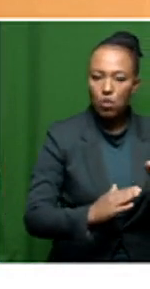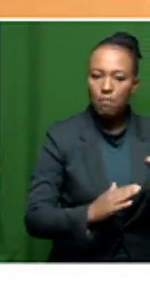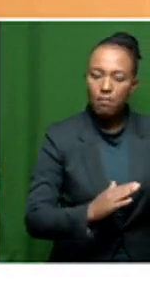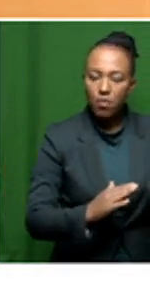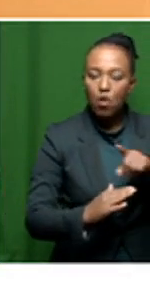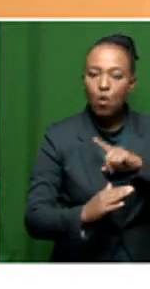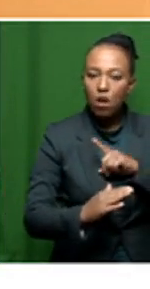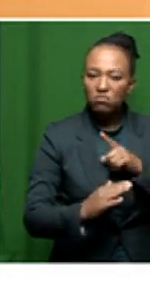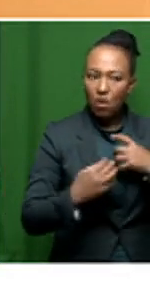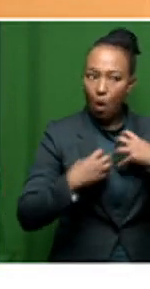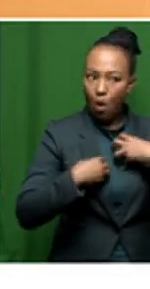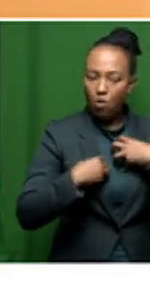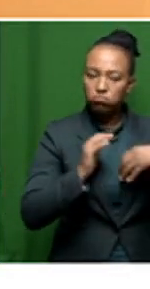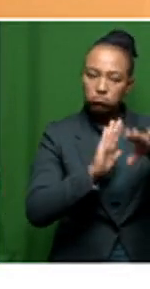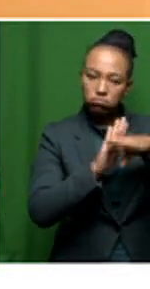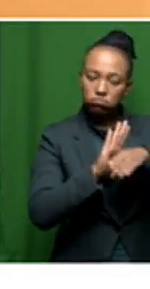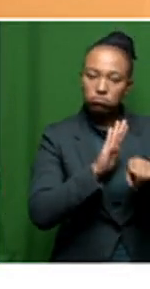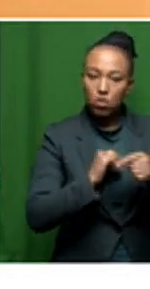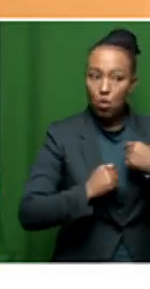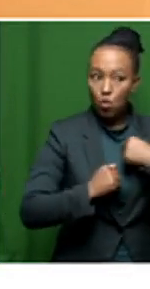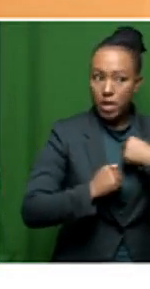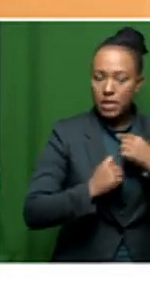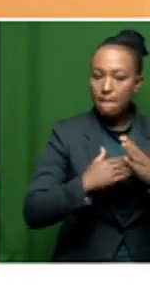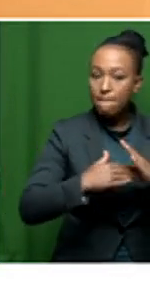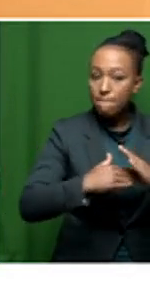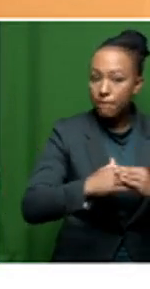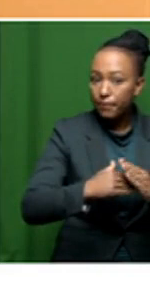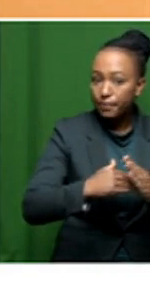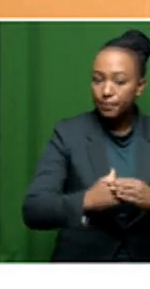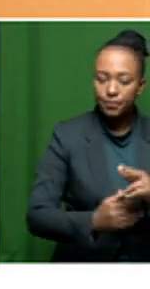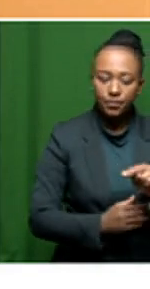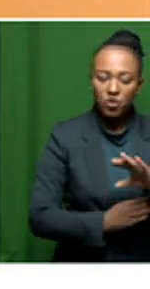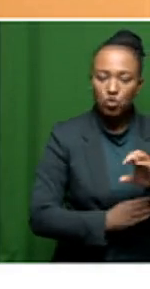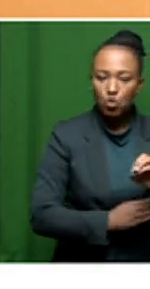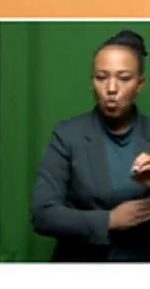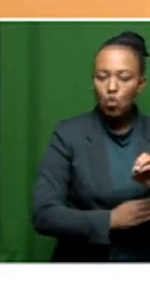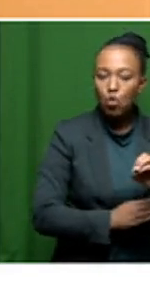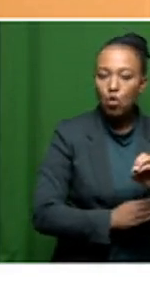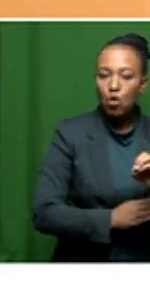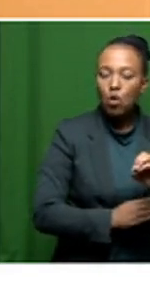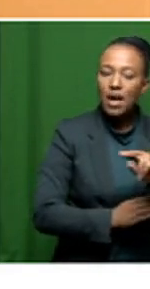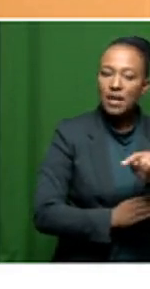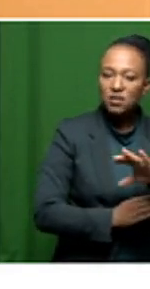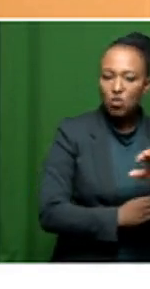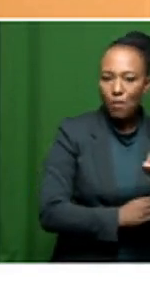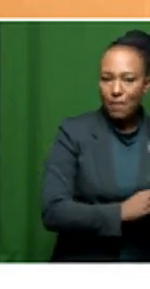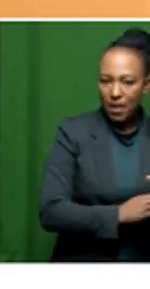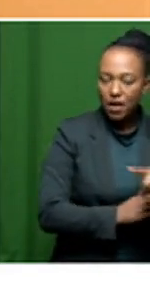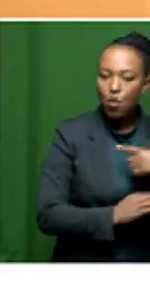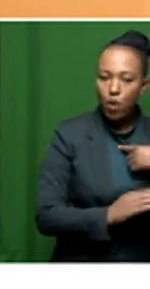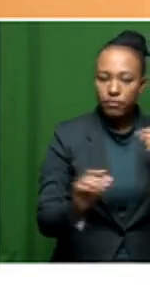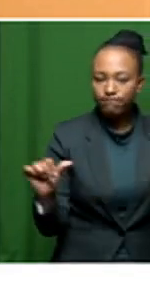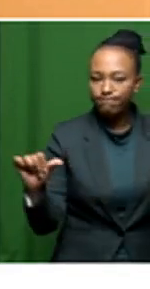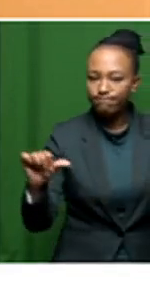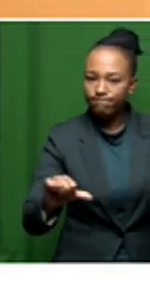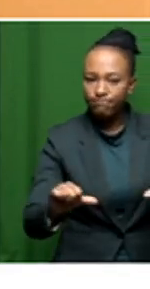the provinces. So as NCOP members, we are back to our provinces in